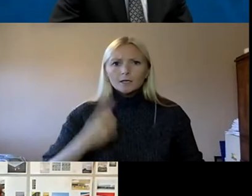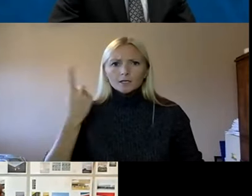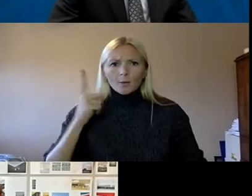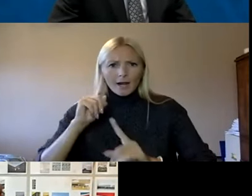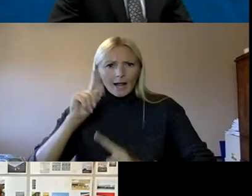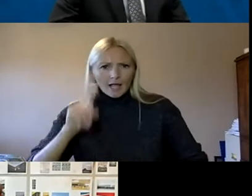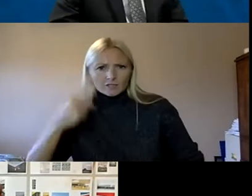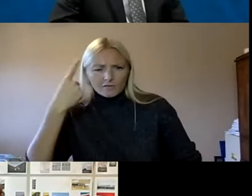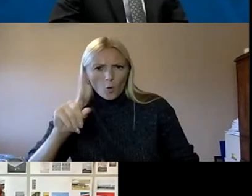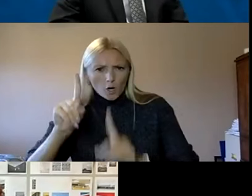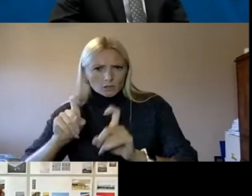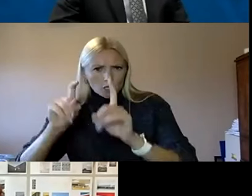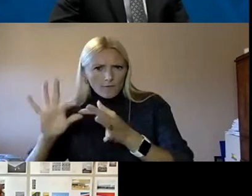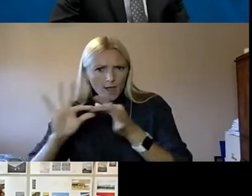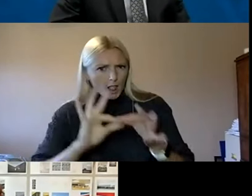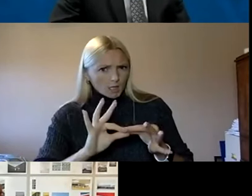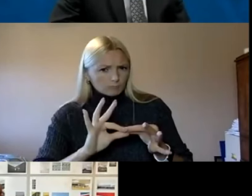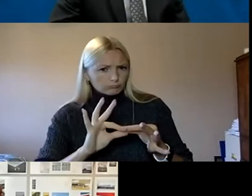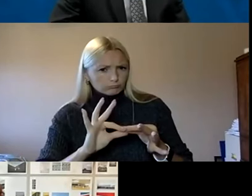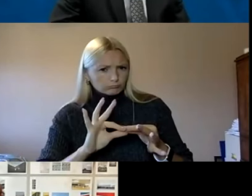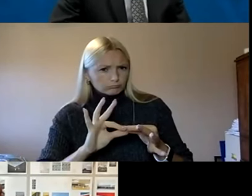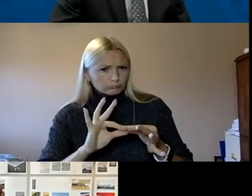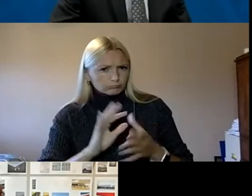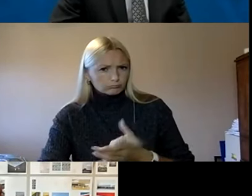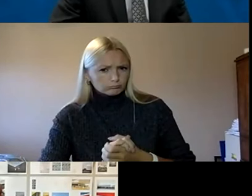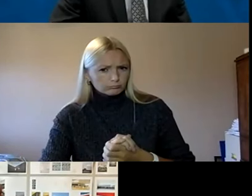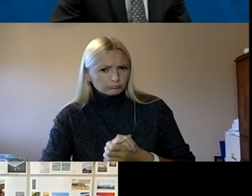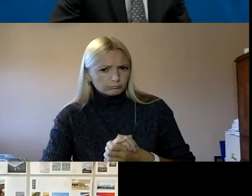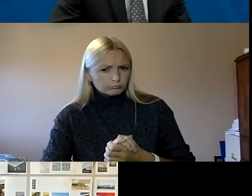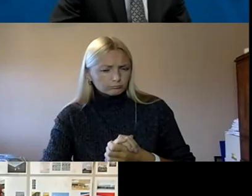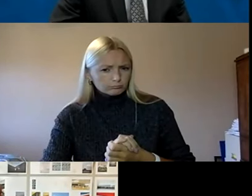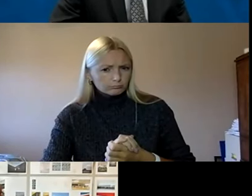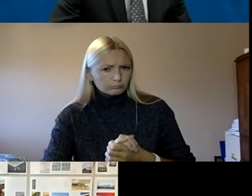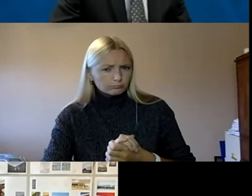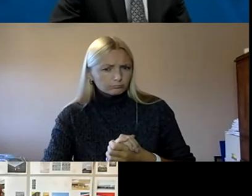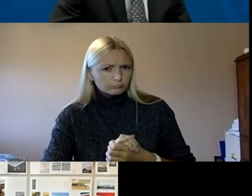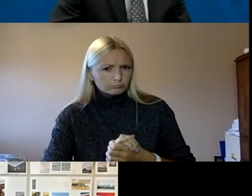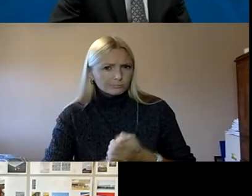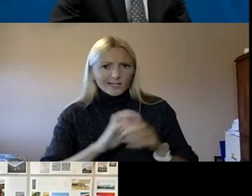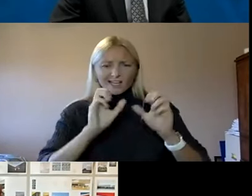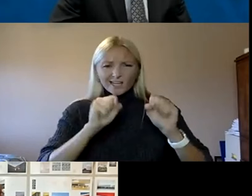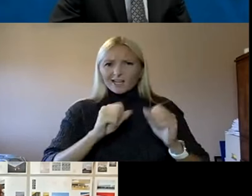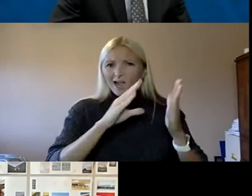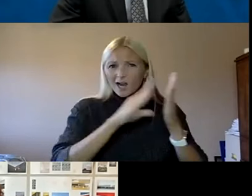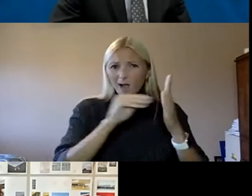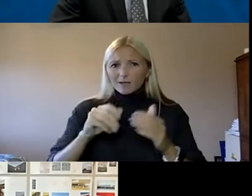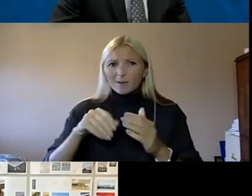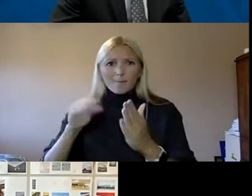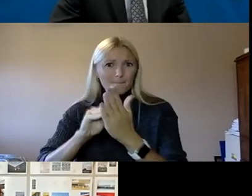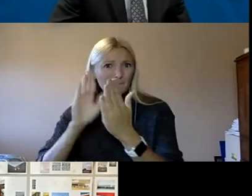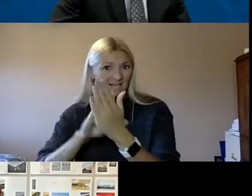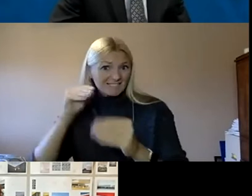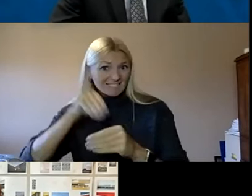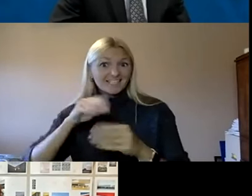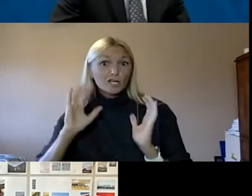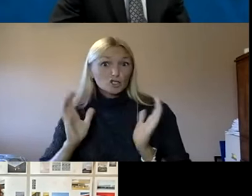link in the chat. So Graciela, that the one that went with it, just copy that and paste it into the chat. I'll do that.